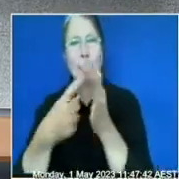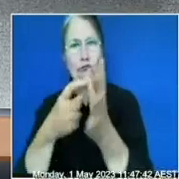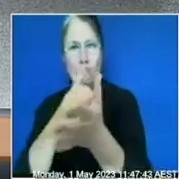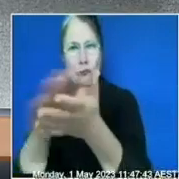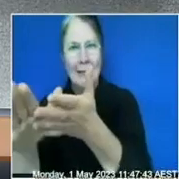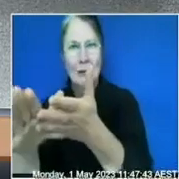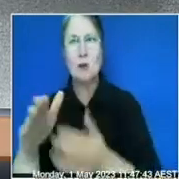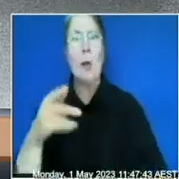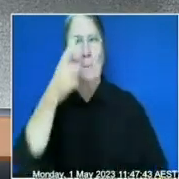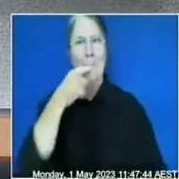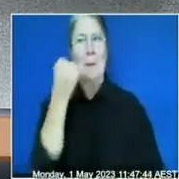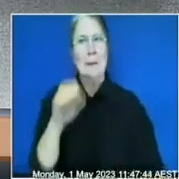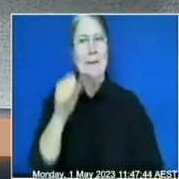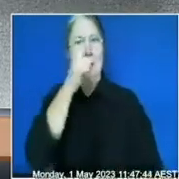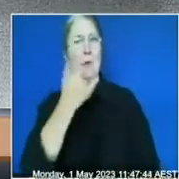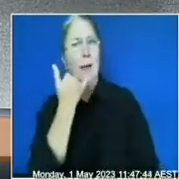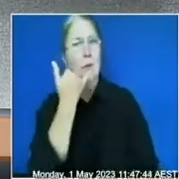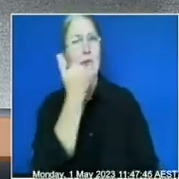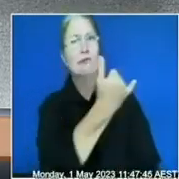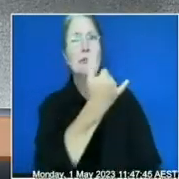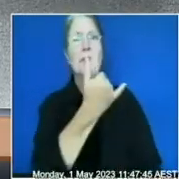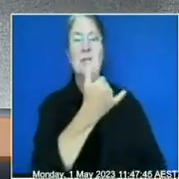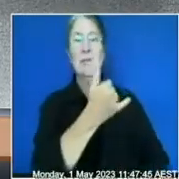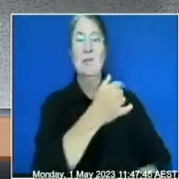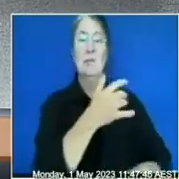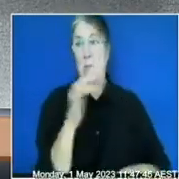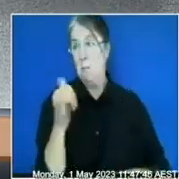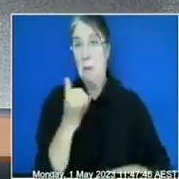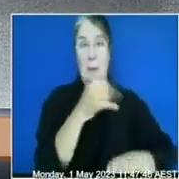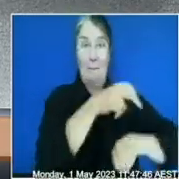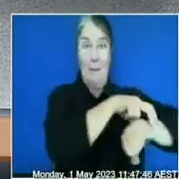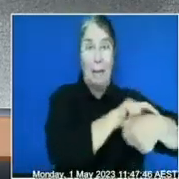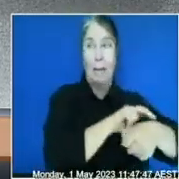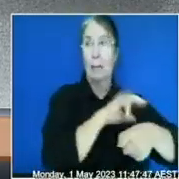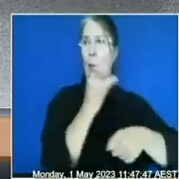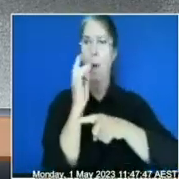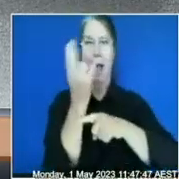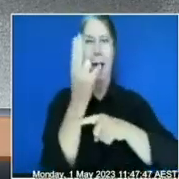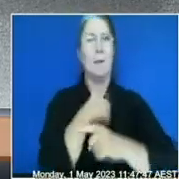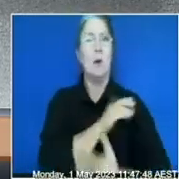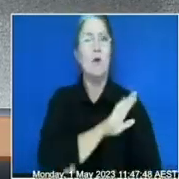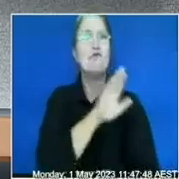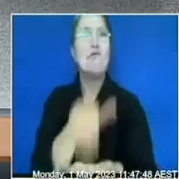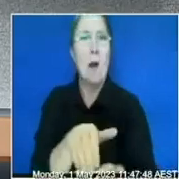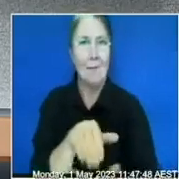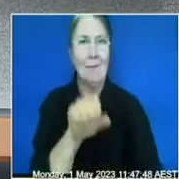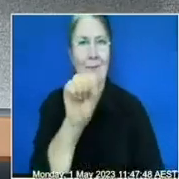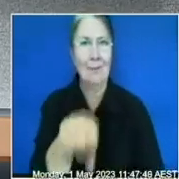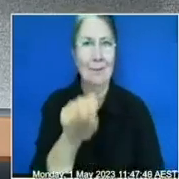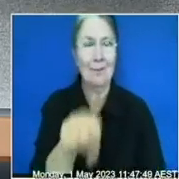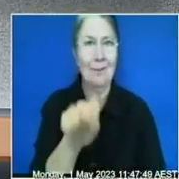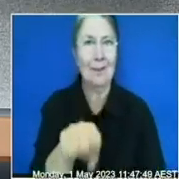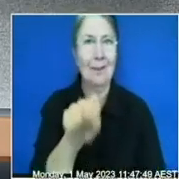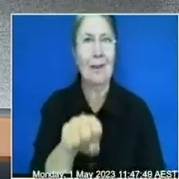response. But that's where, as I was saying earlier, police or Ambulance Victoria would assess that if there's no